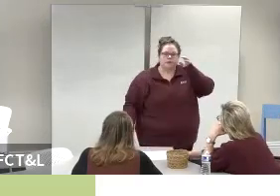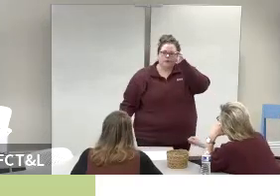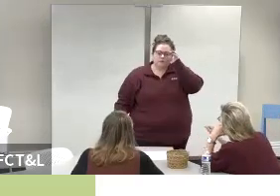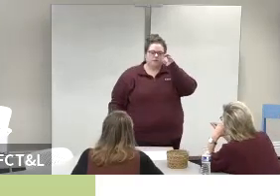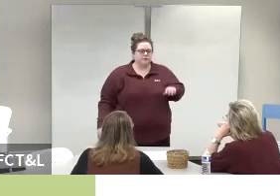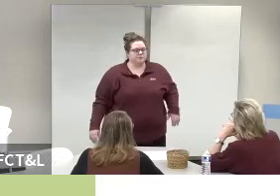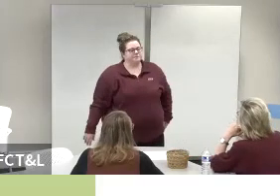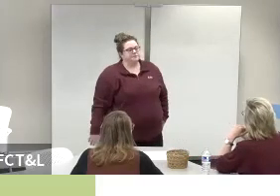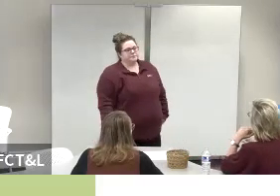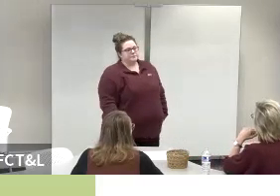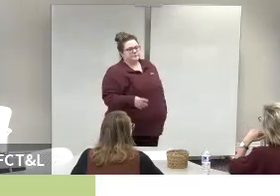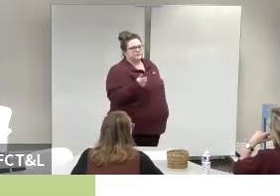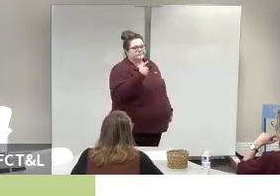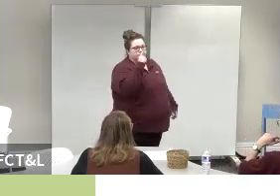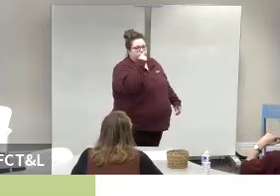list.